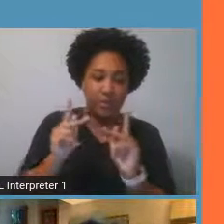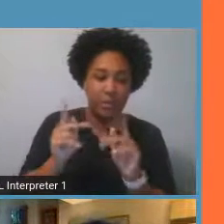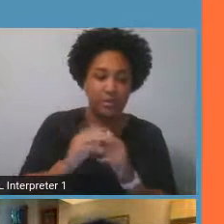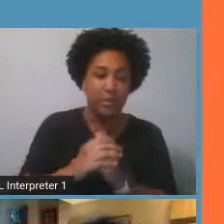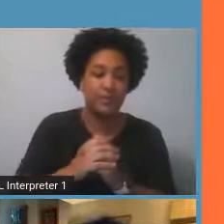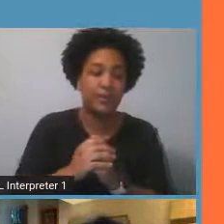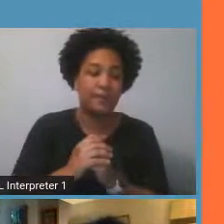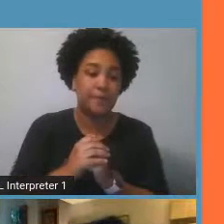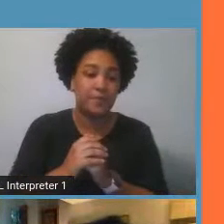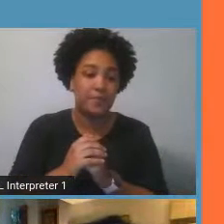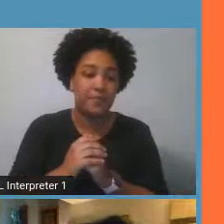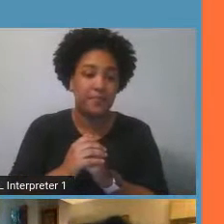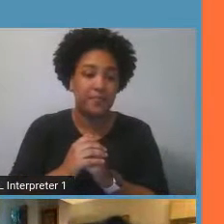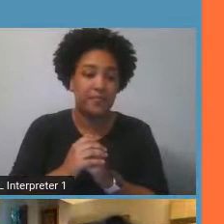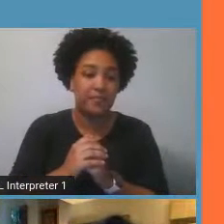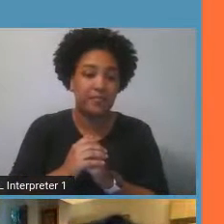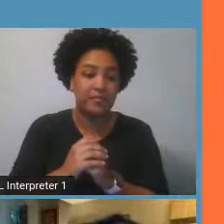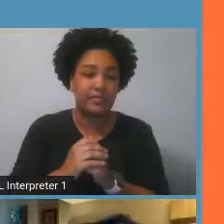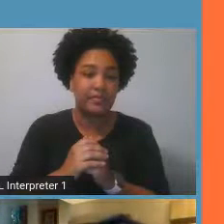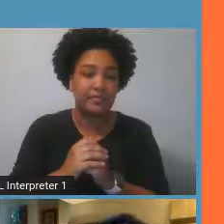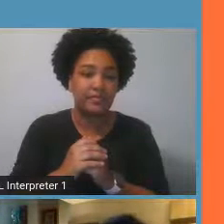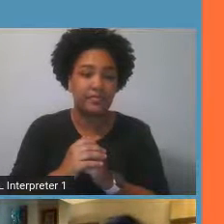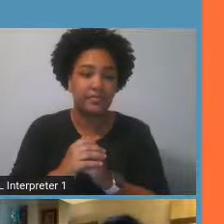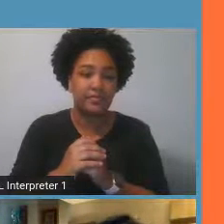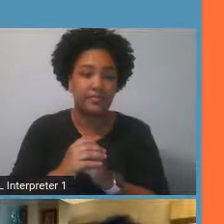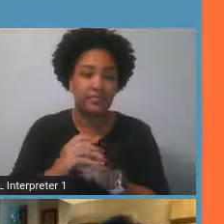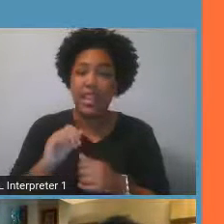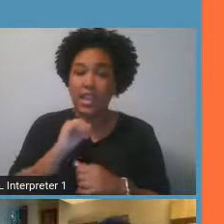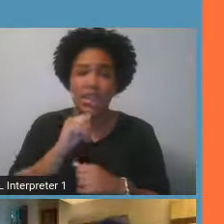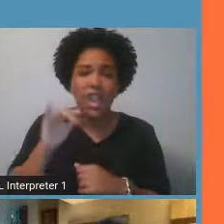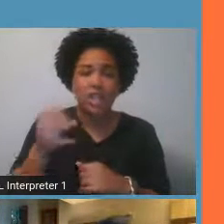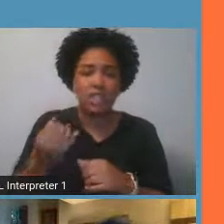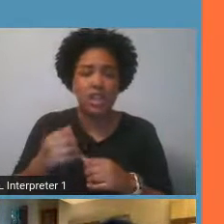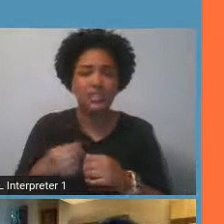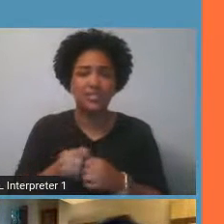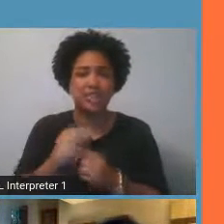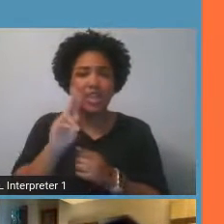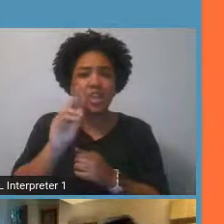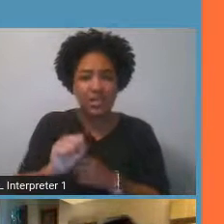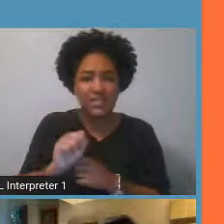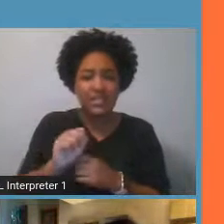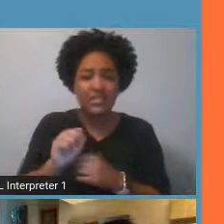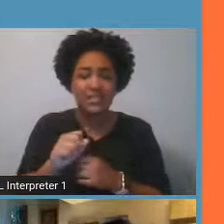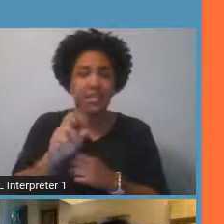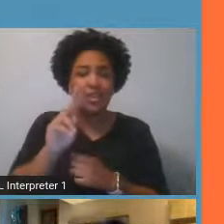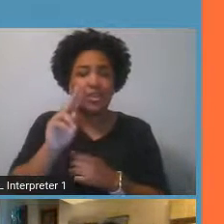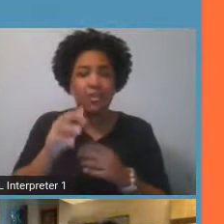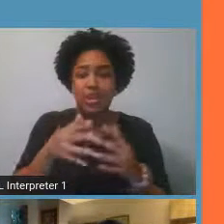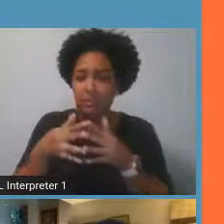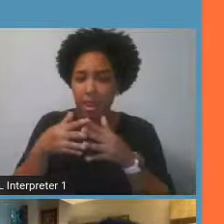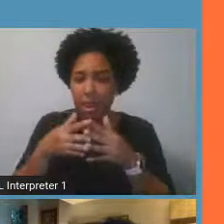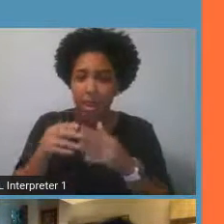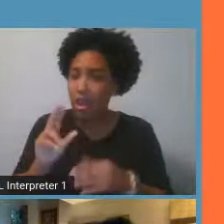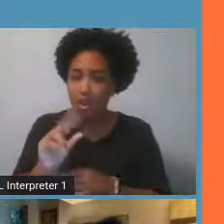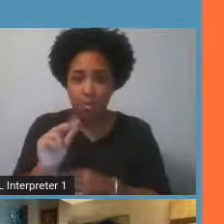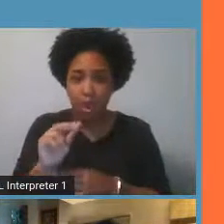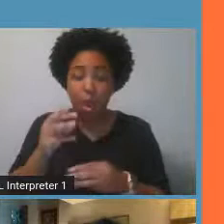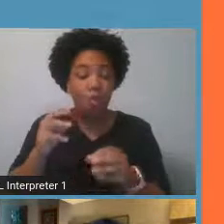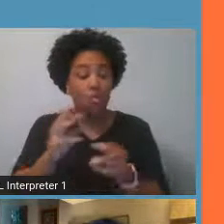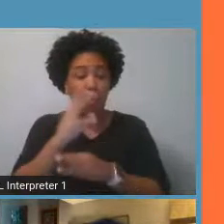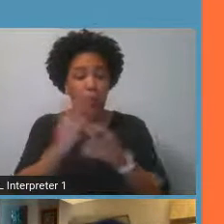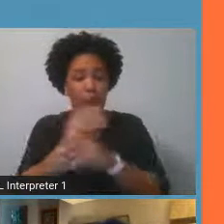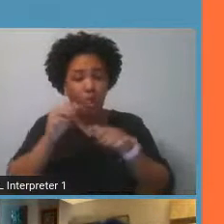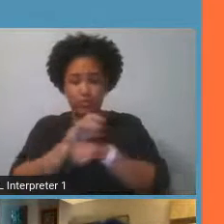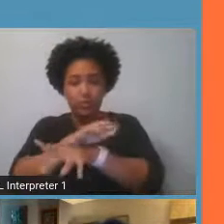far flung in our own United States. And so these are places where none of us are able to get to. We don't know about